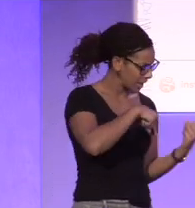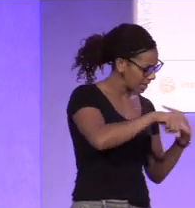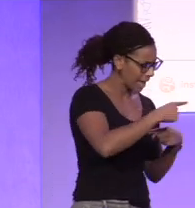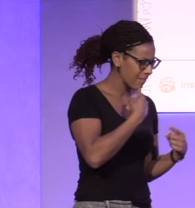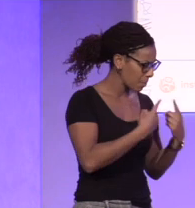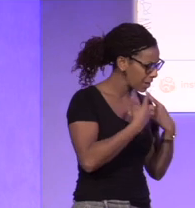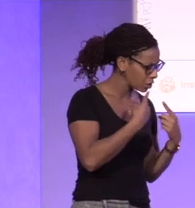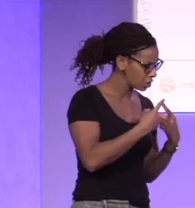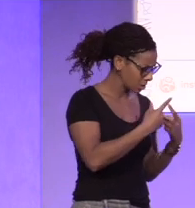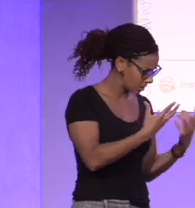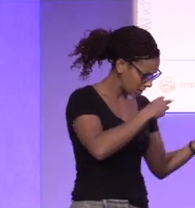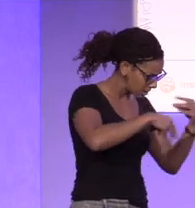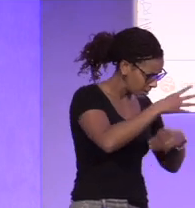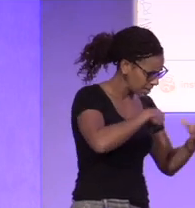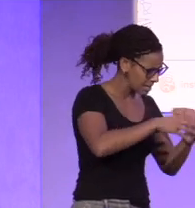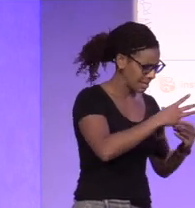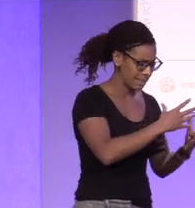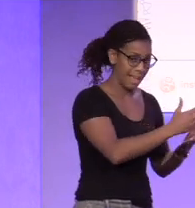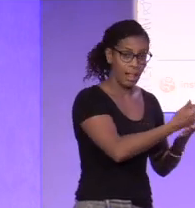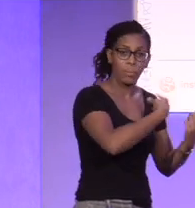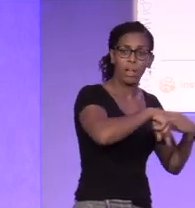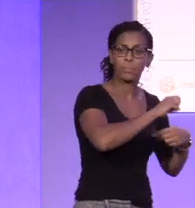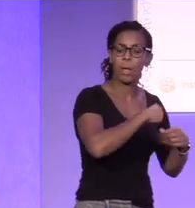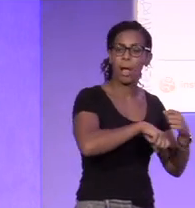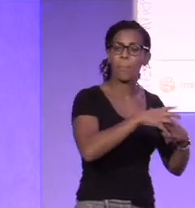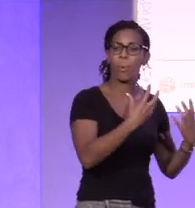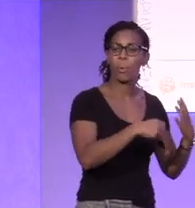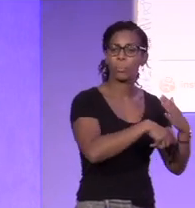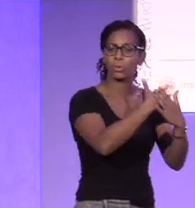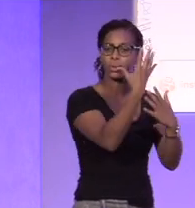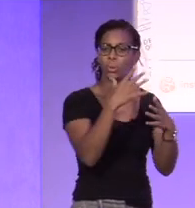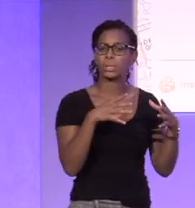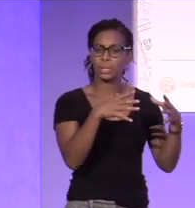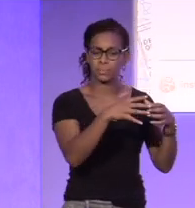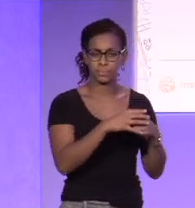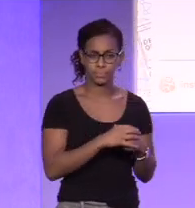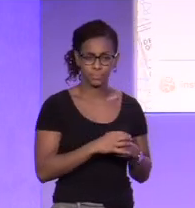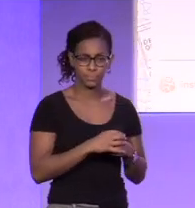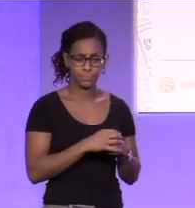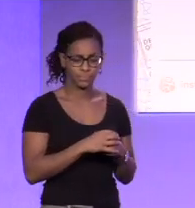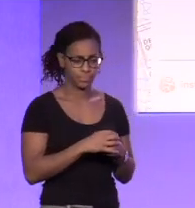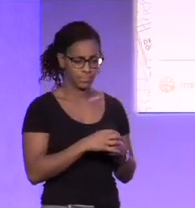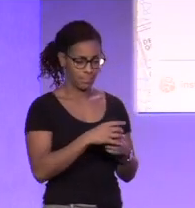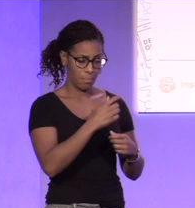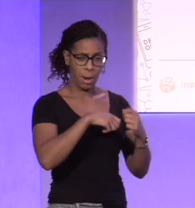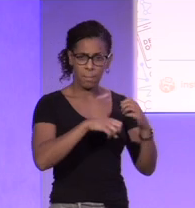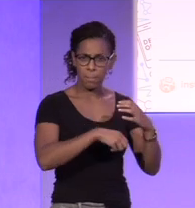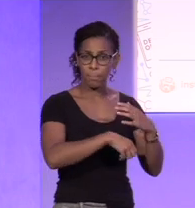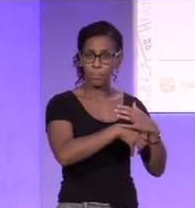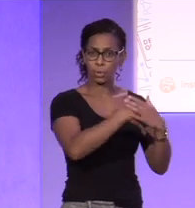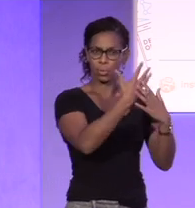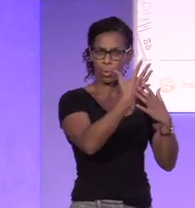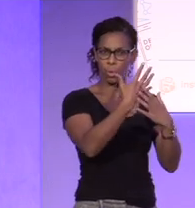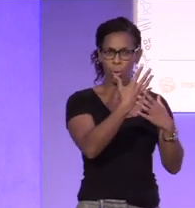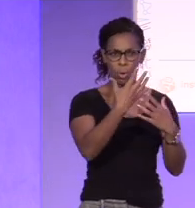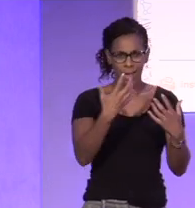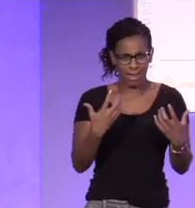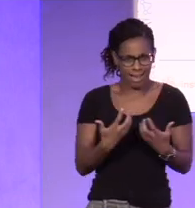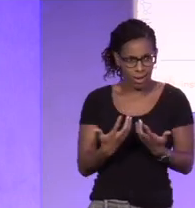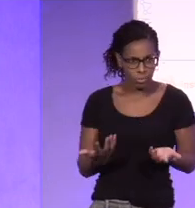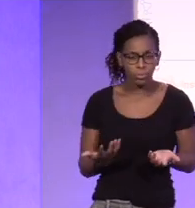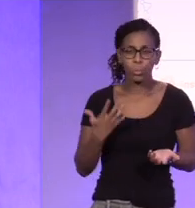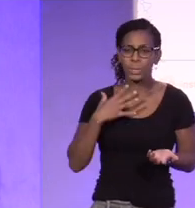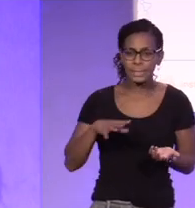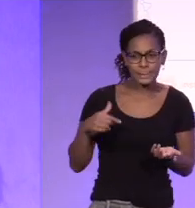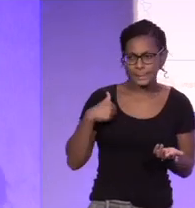our journey towards maturity. Now, to help us to develop our maturity in the DevOps space, we needed some help from our